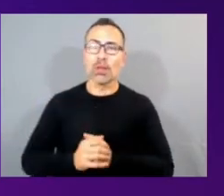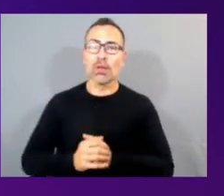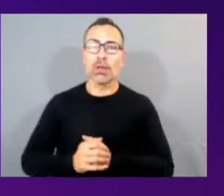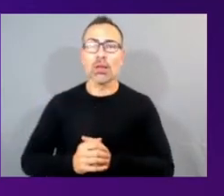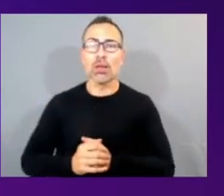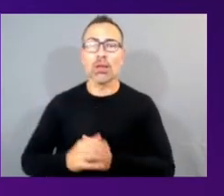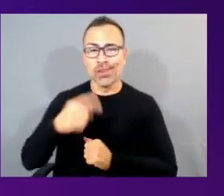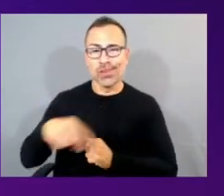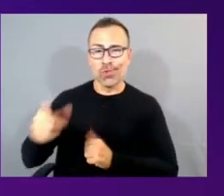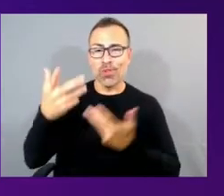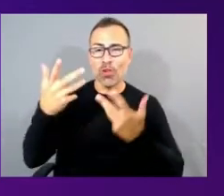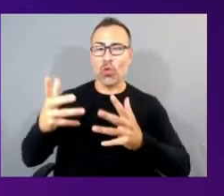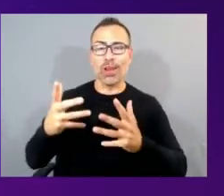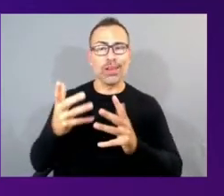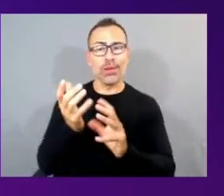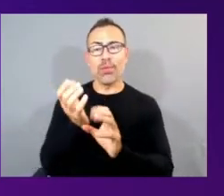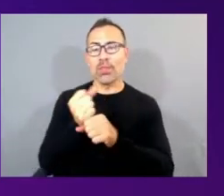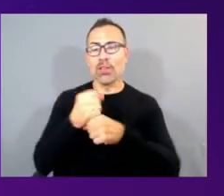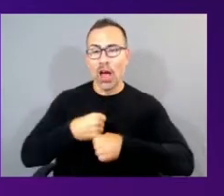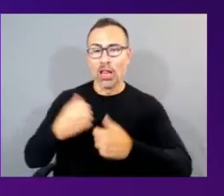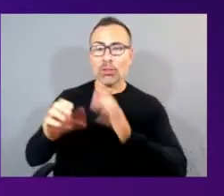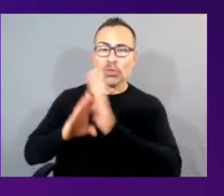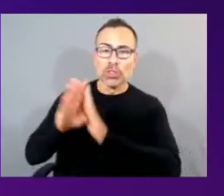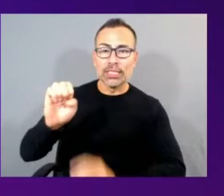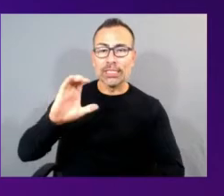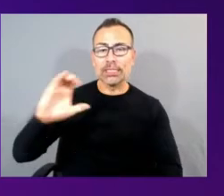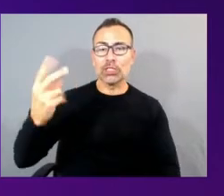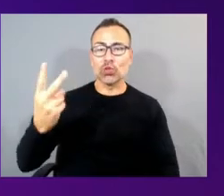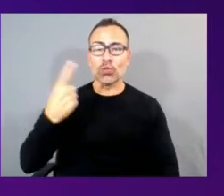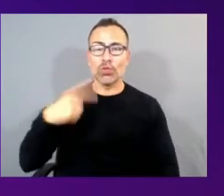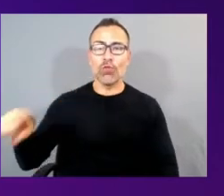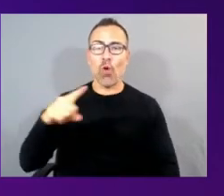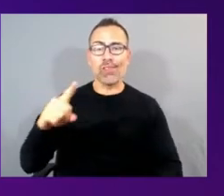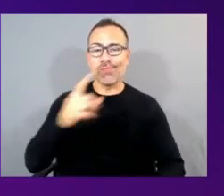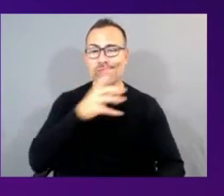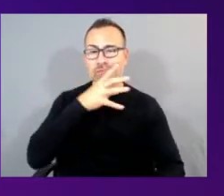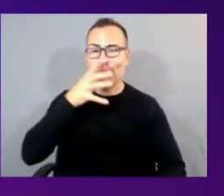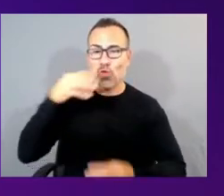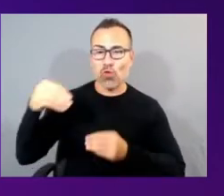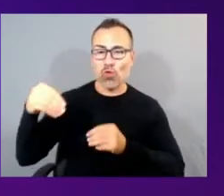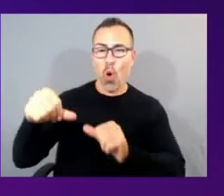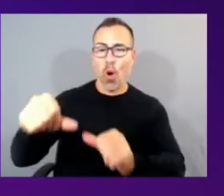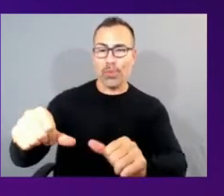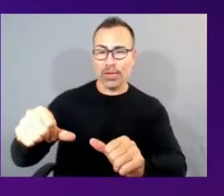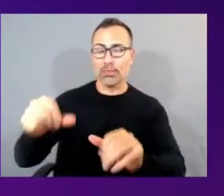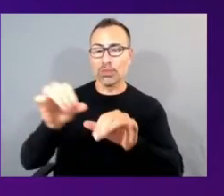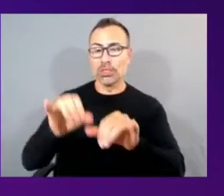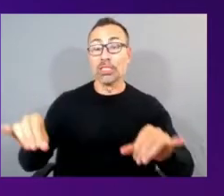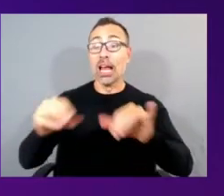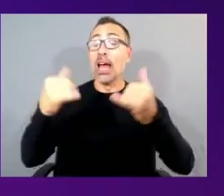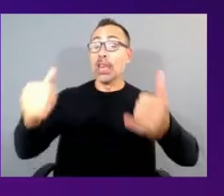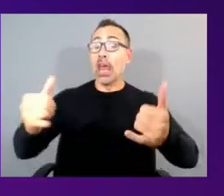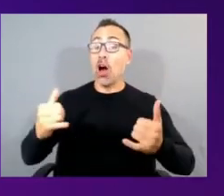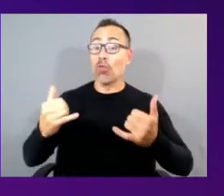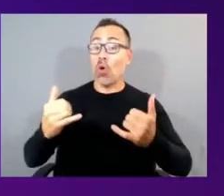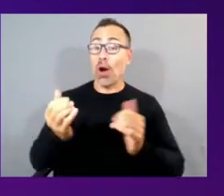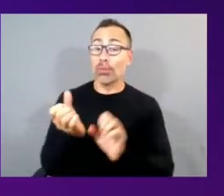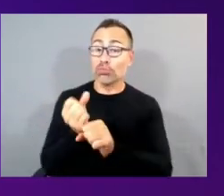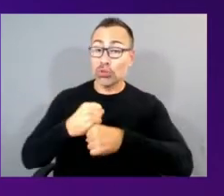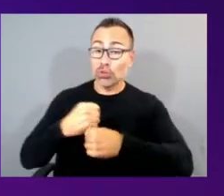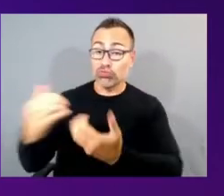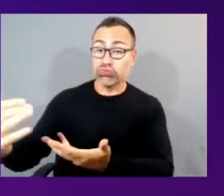precision farming, and now we are aiming at doing the same for our production. We believe that there's a huge potential using